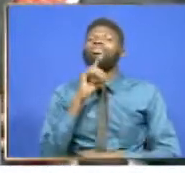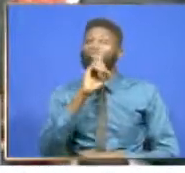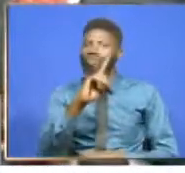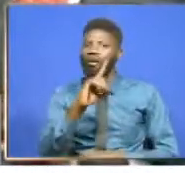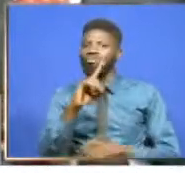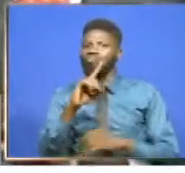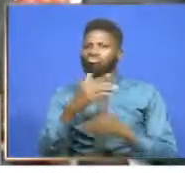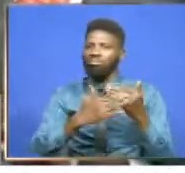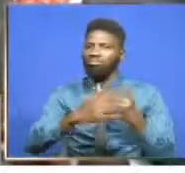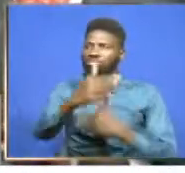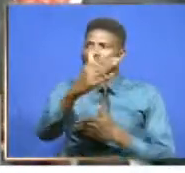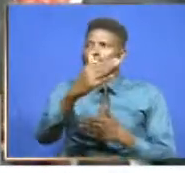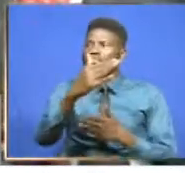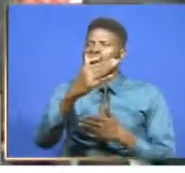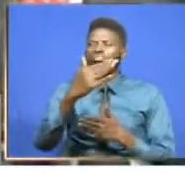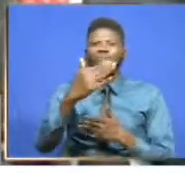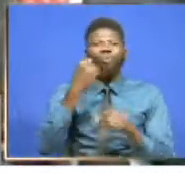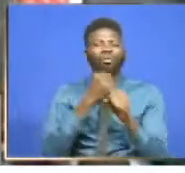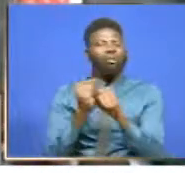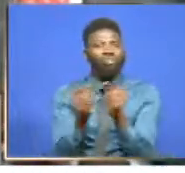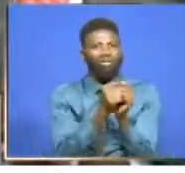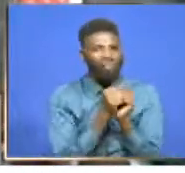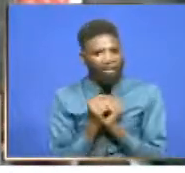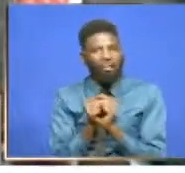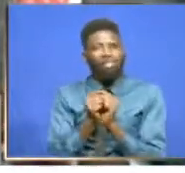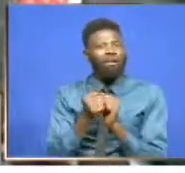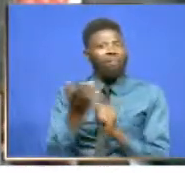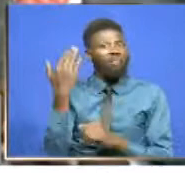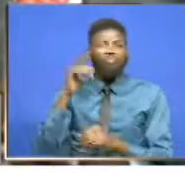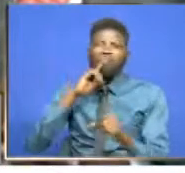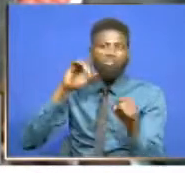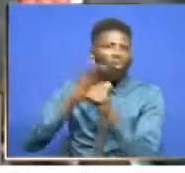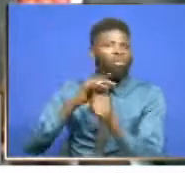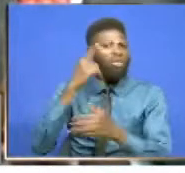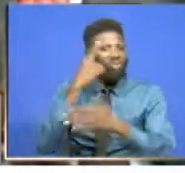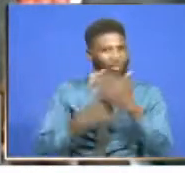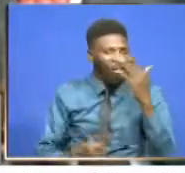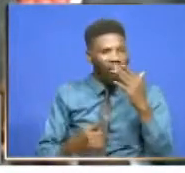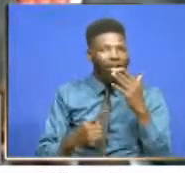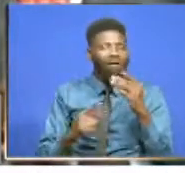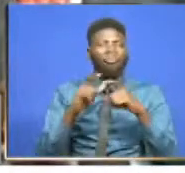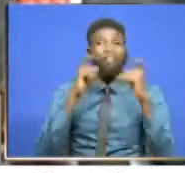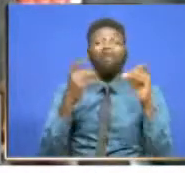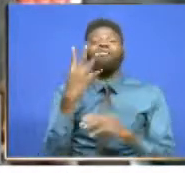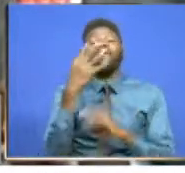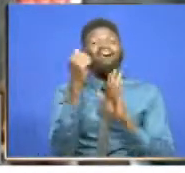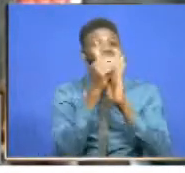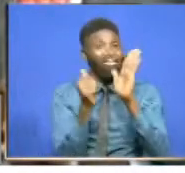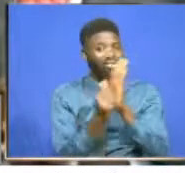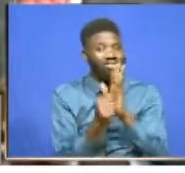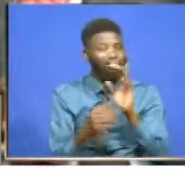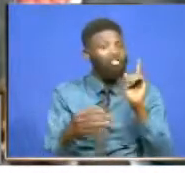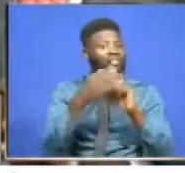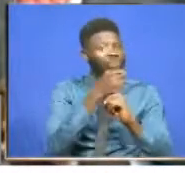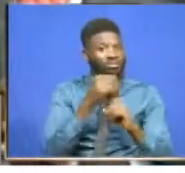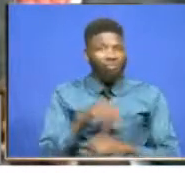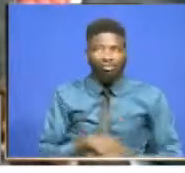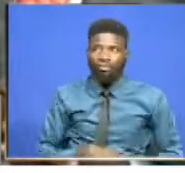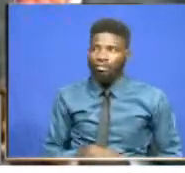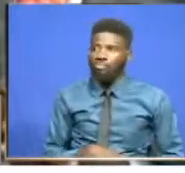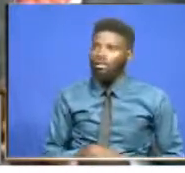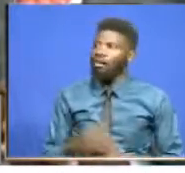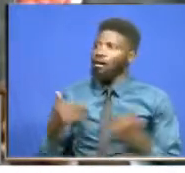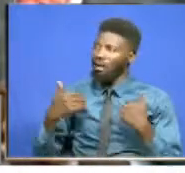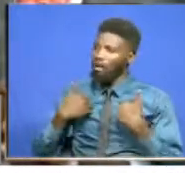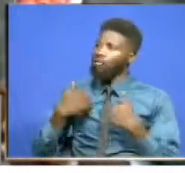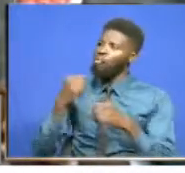very important conversation about delivering the promise of the big four agenda? There's a lot of effort on discipline and punish.